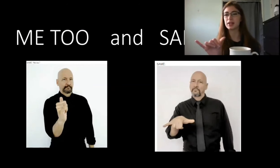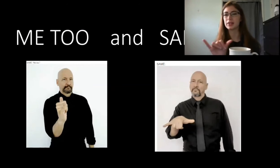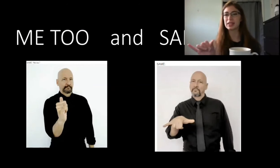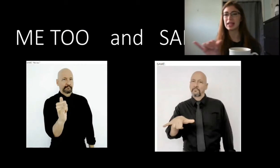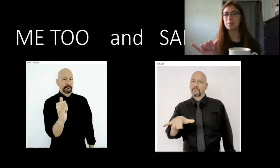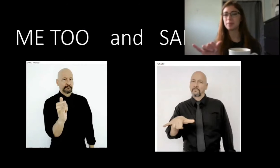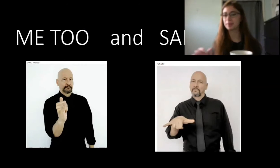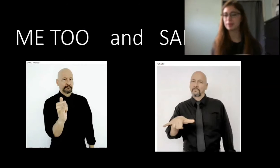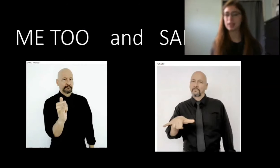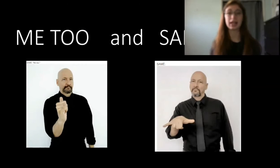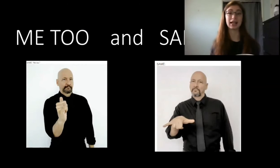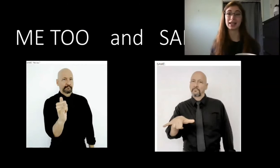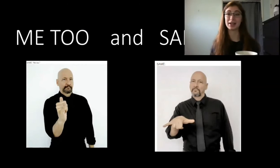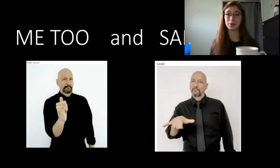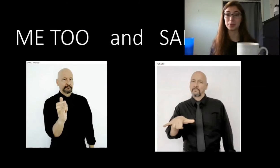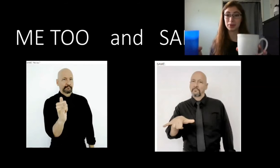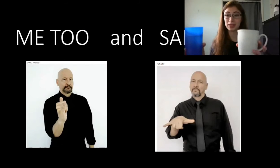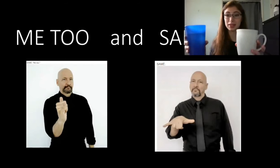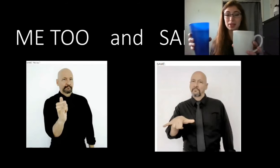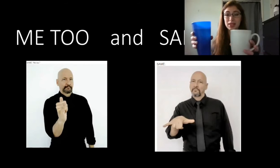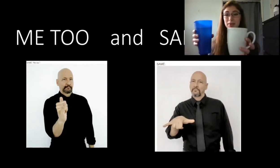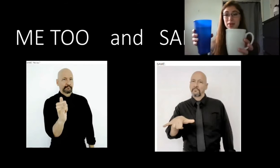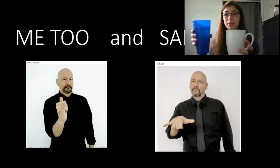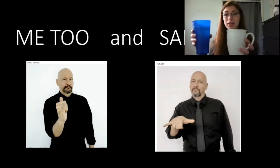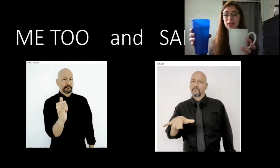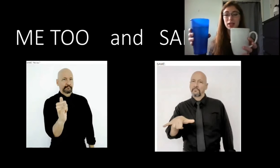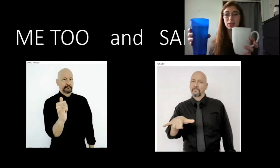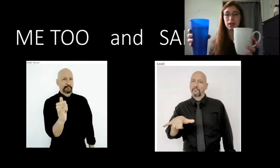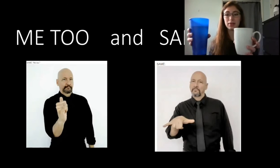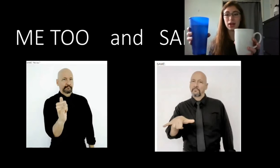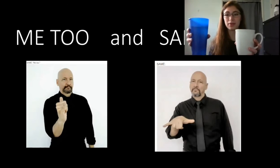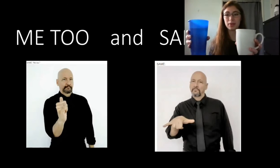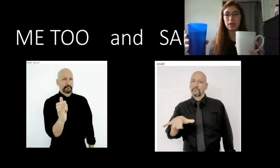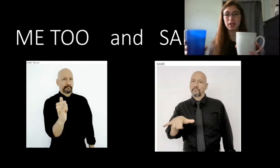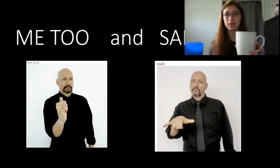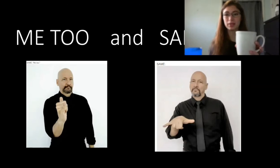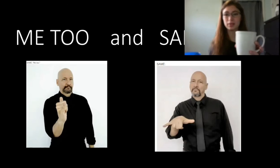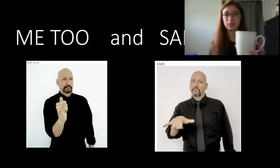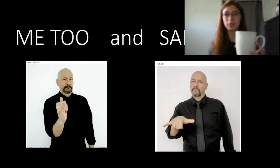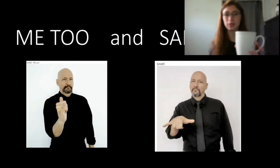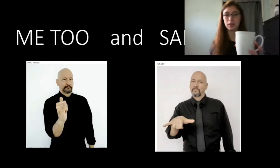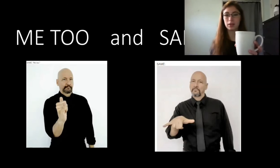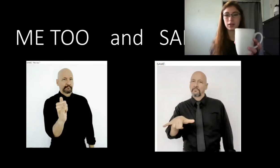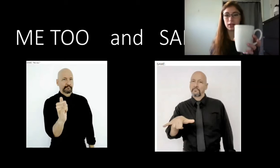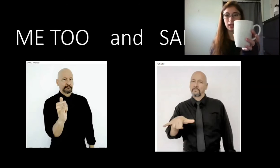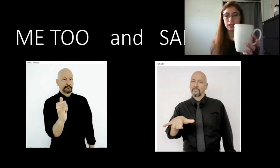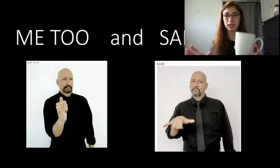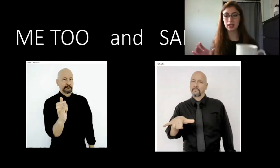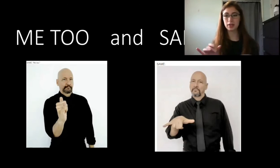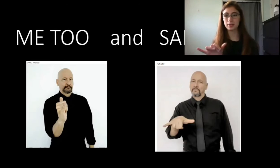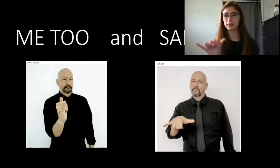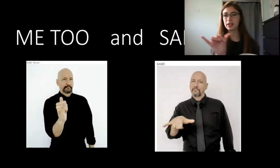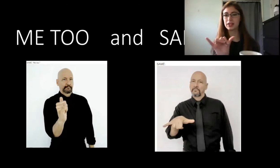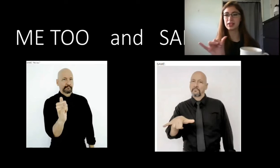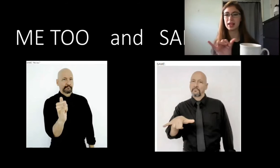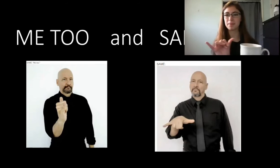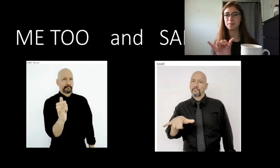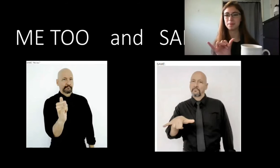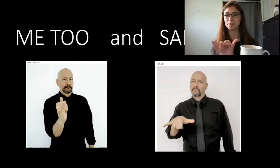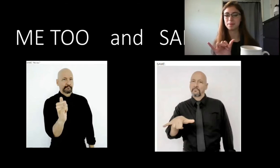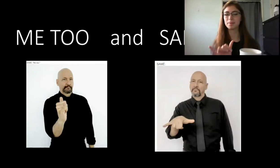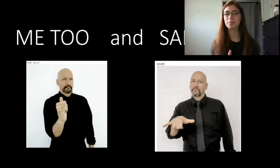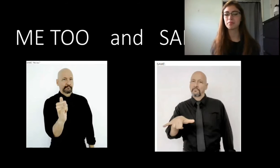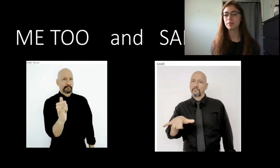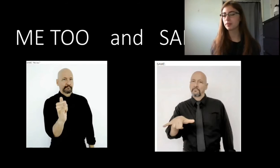that they're the same. I cannot hold both these up at the same time. You kind of have them here and here, and they're same.